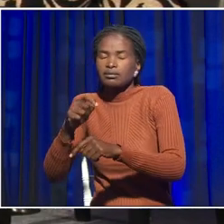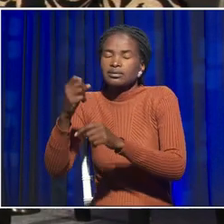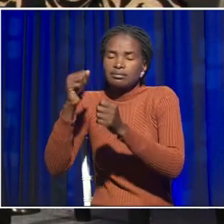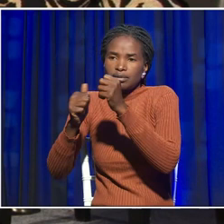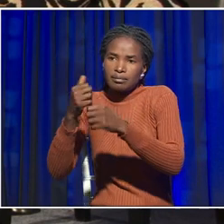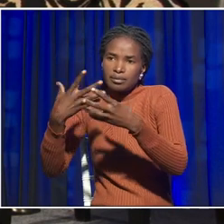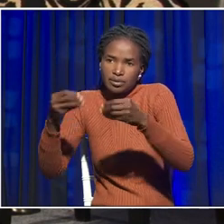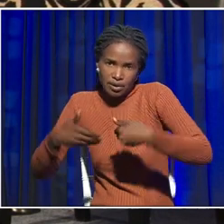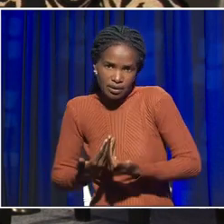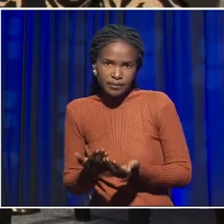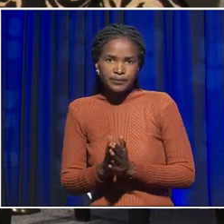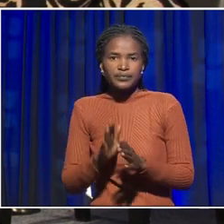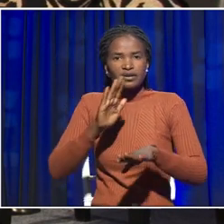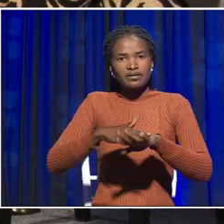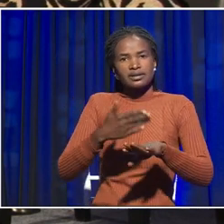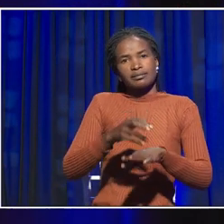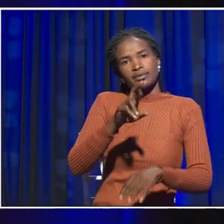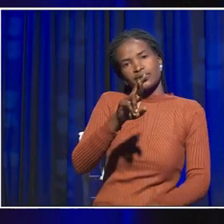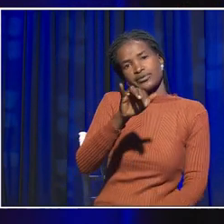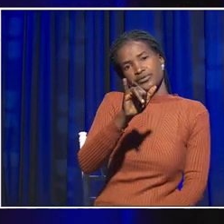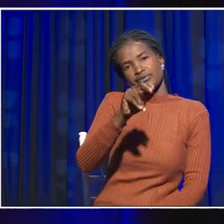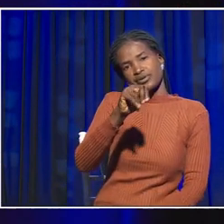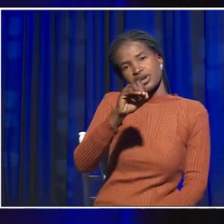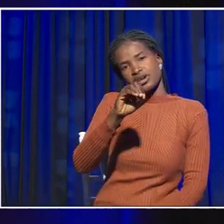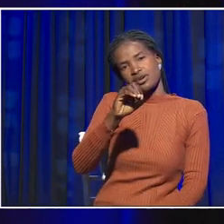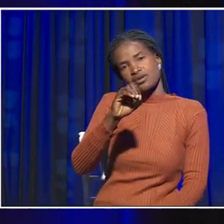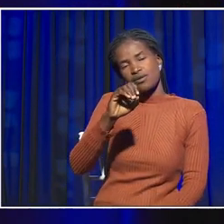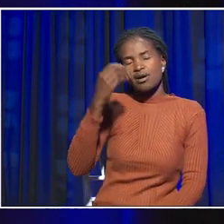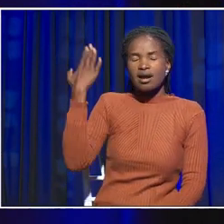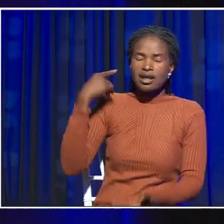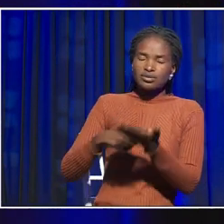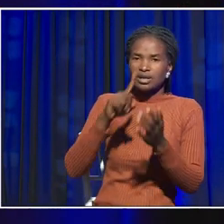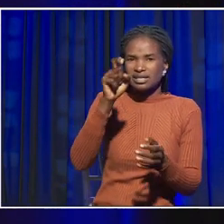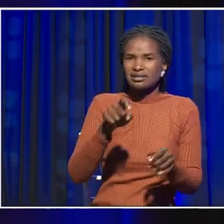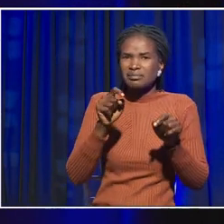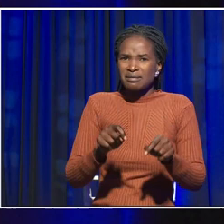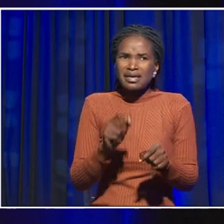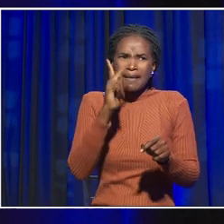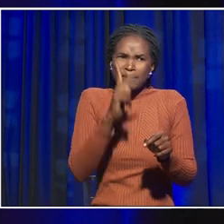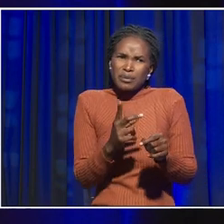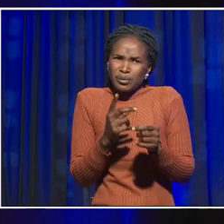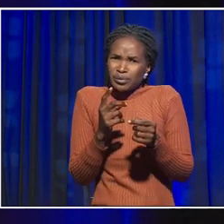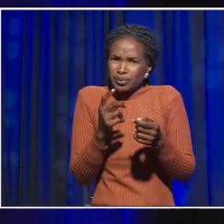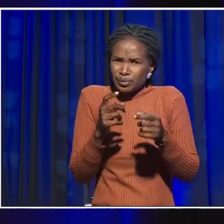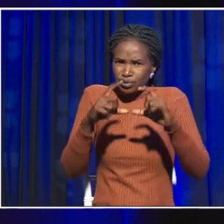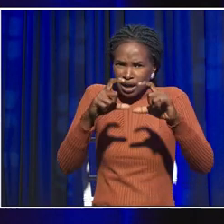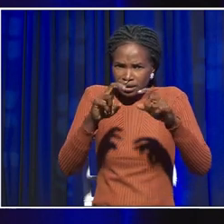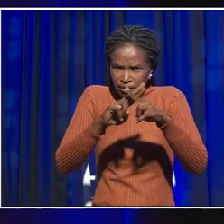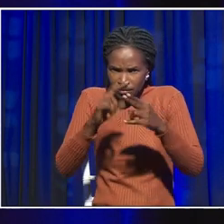here. Mm. You know, is it, you know, the whole online shopping, is it safe or, you